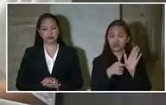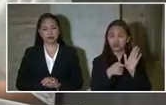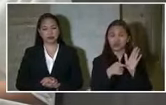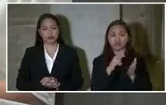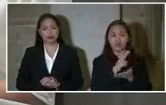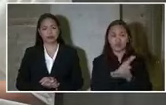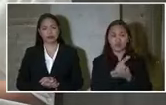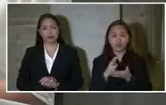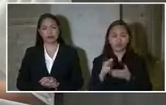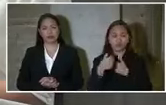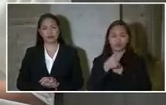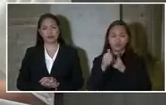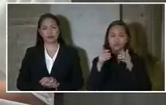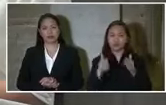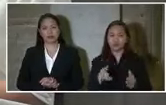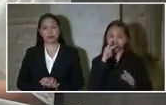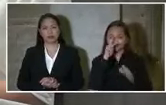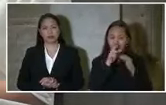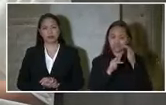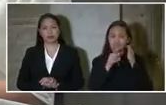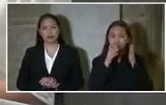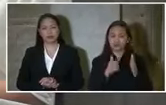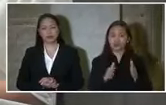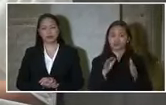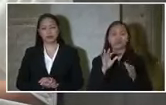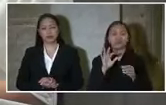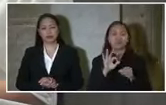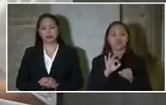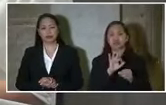holy apostles and prophets by the Spirit,